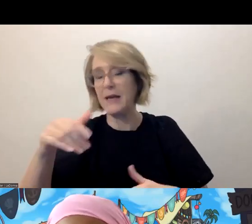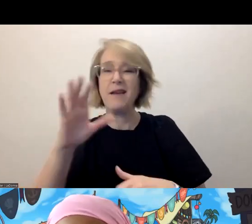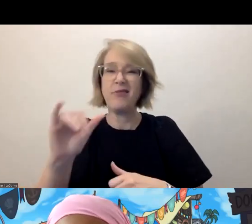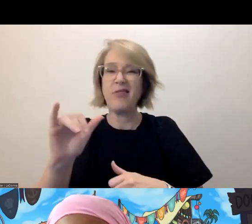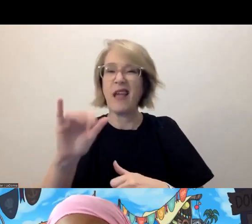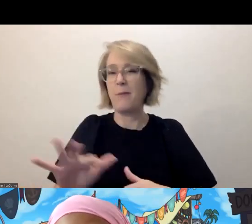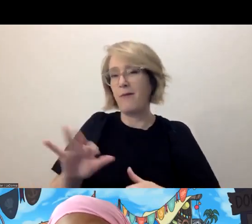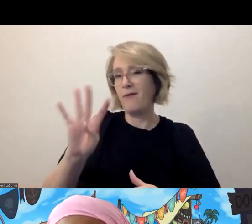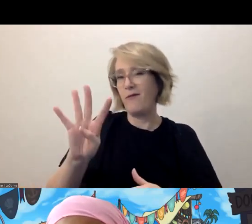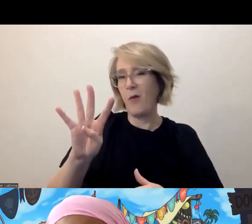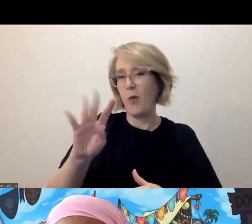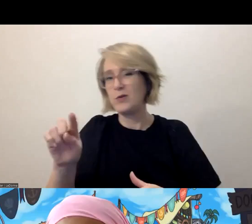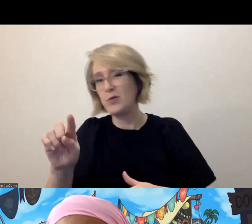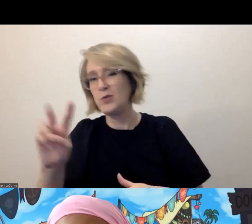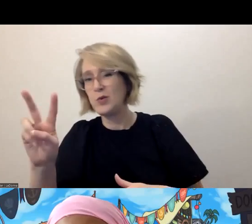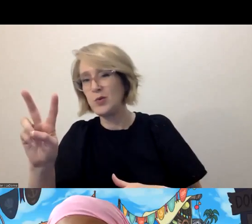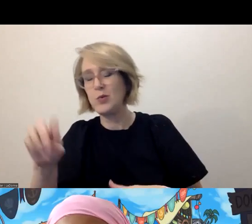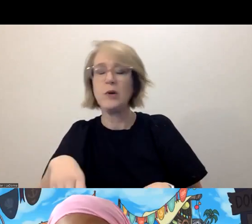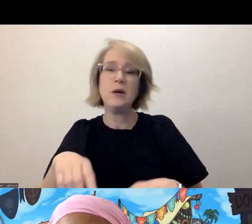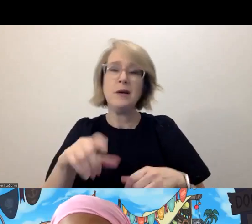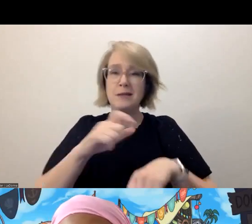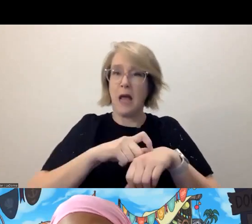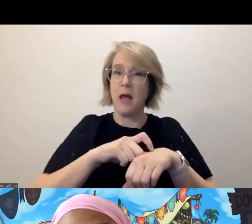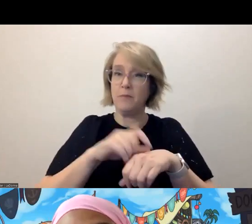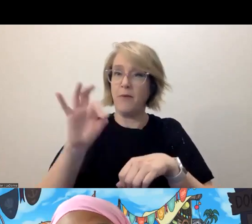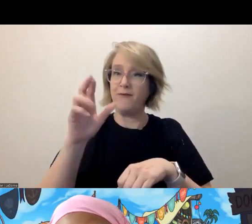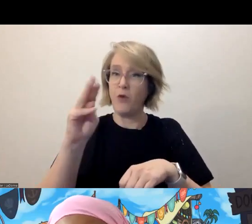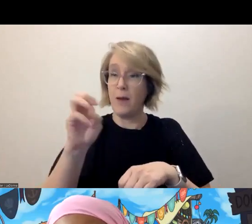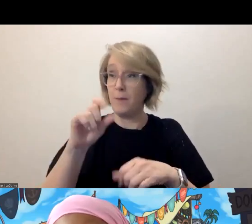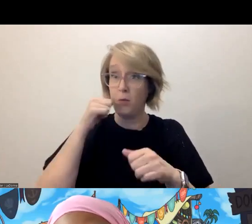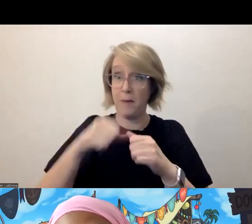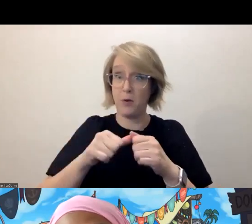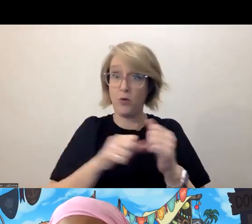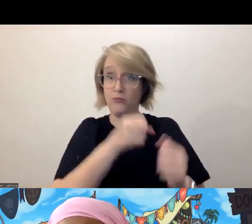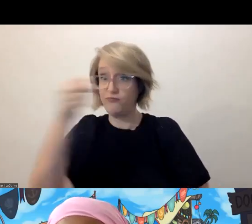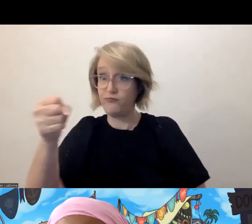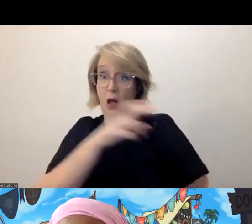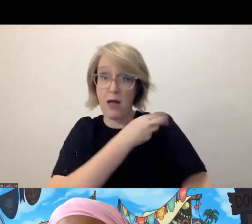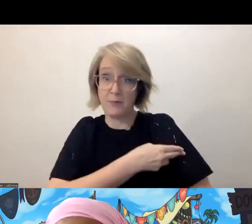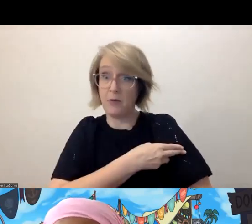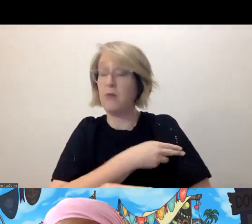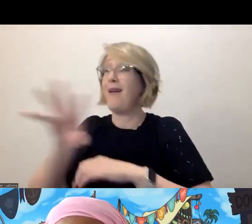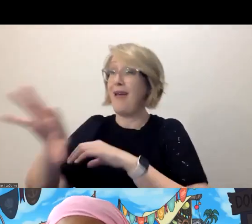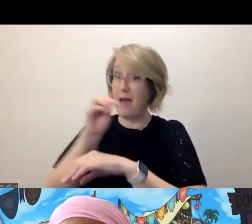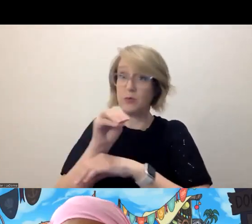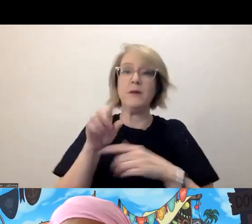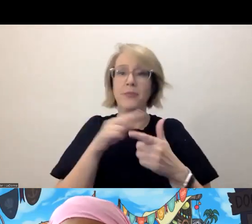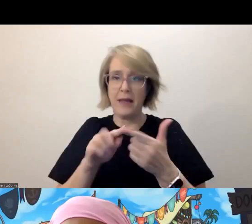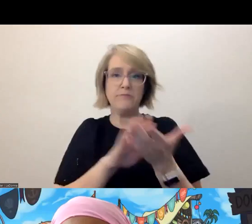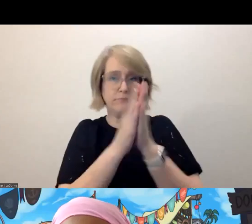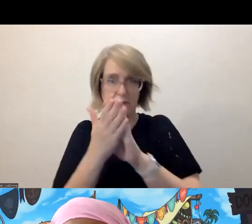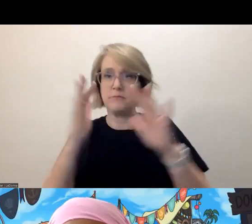42 time frame that it took Olivia to go into the hospital to get discharged, she was able to have a significant